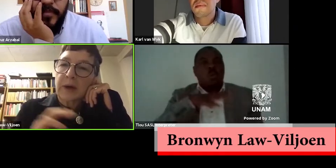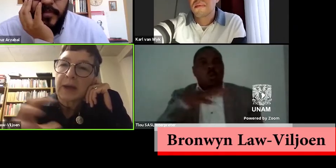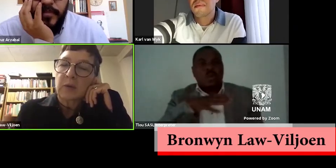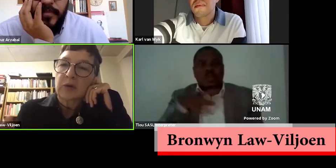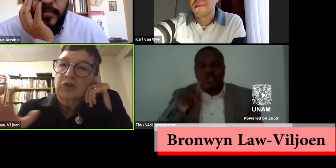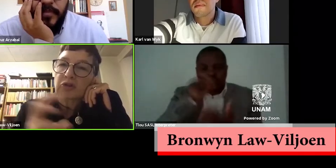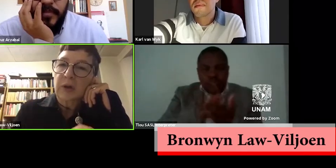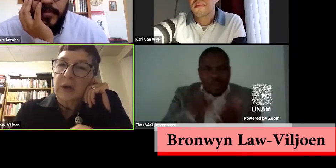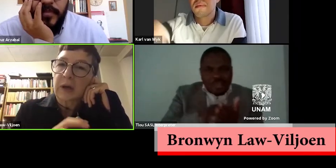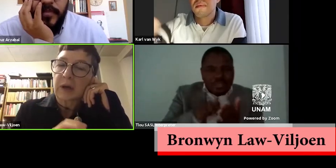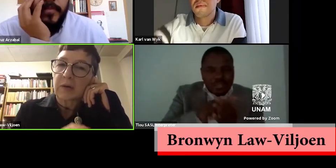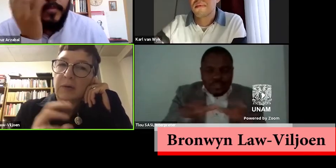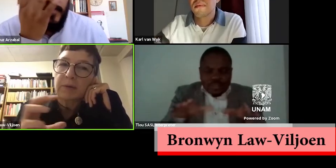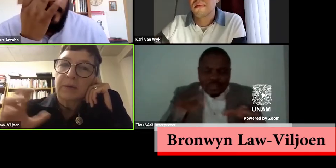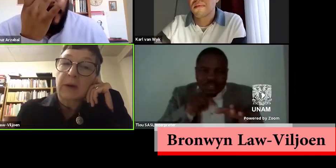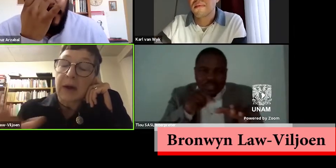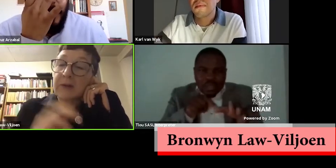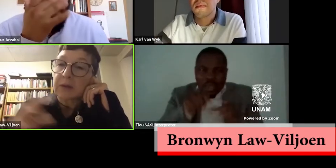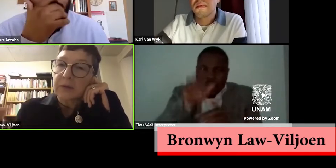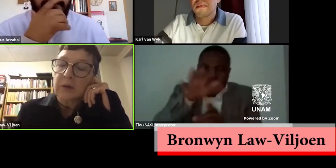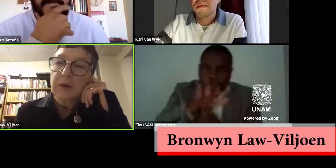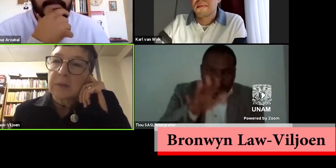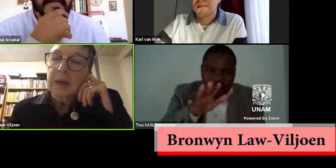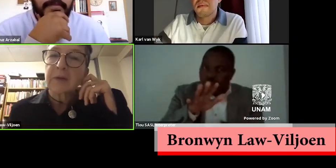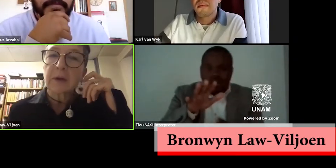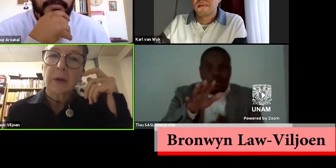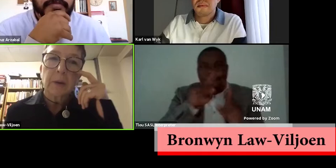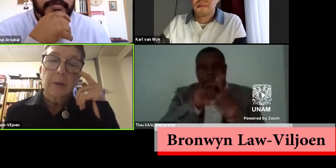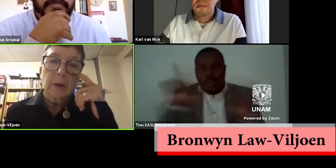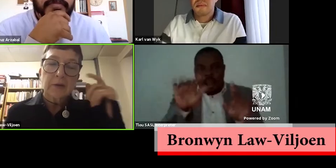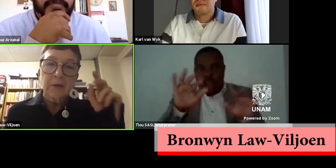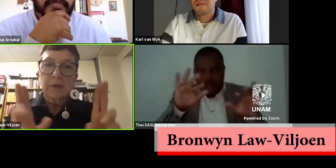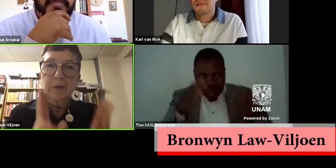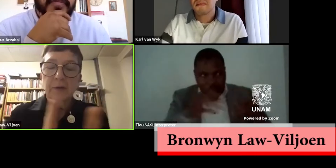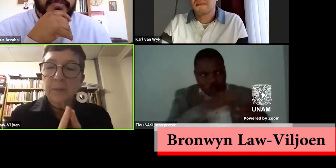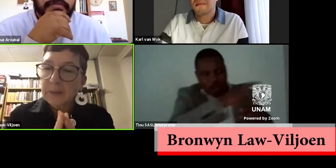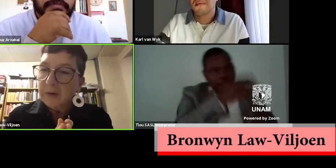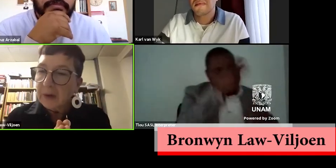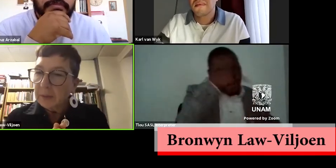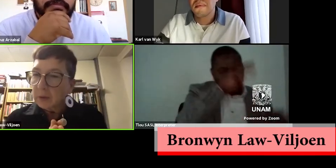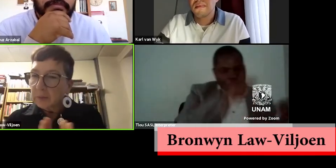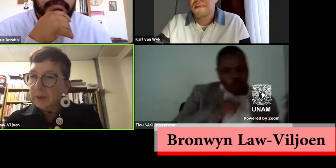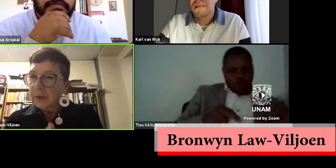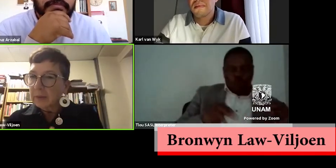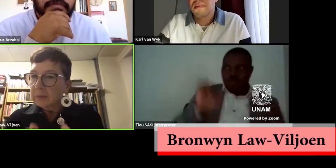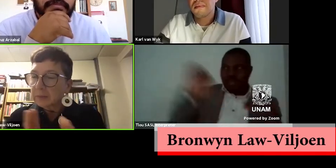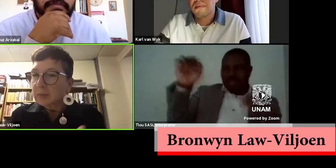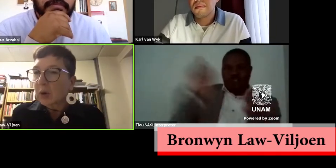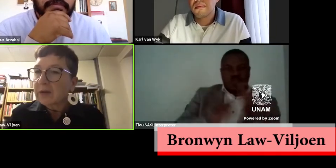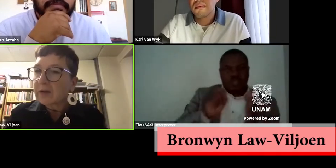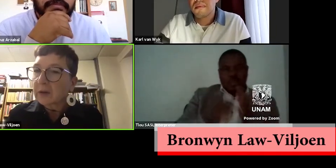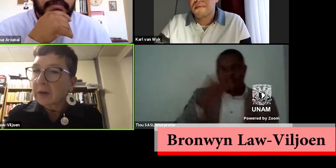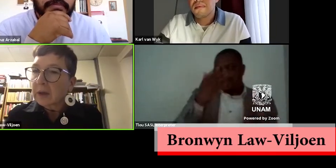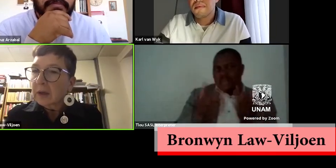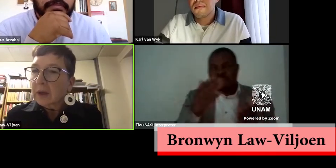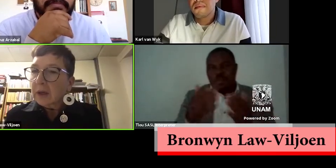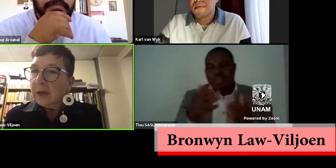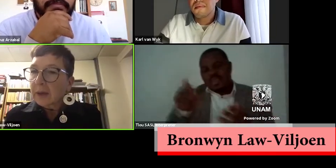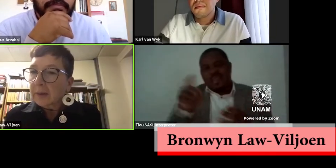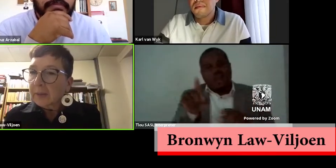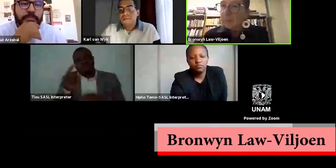but the way in which uh their writing is viewed in Mexico so this is perhaps a double a double question